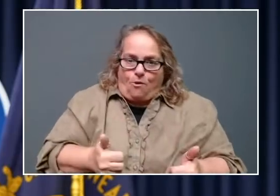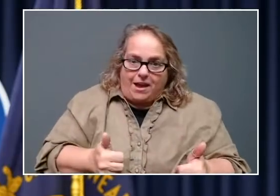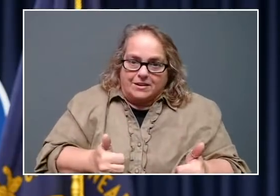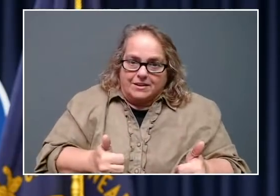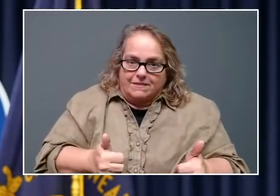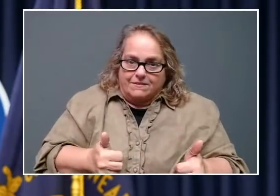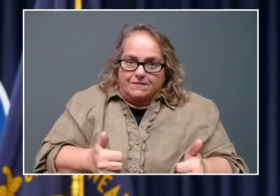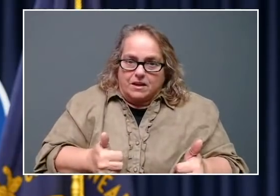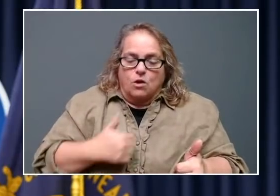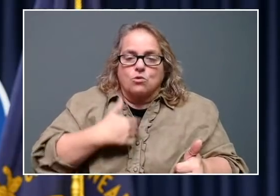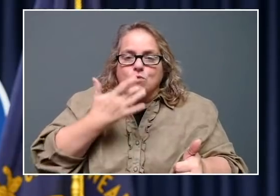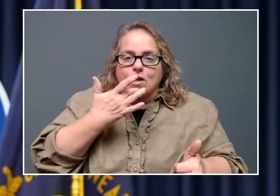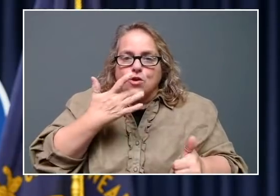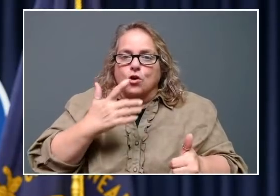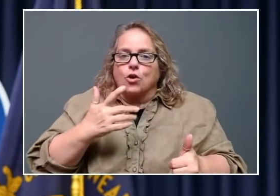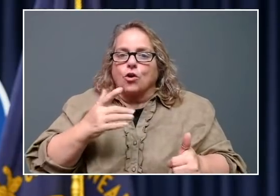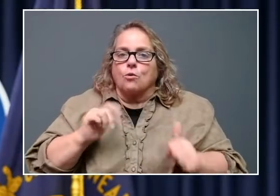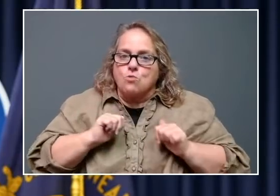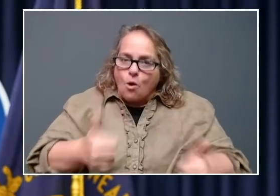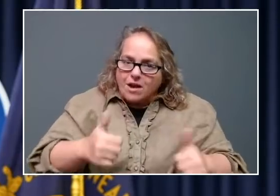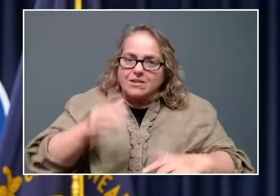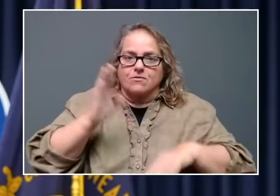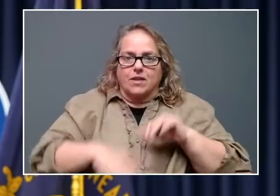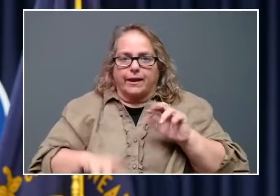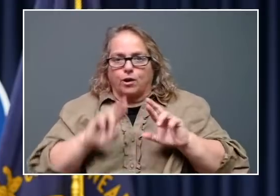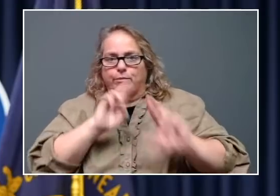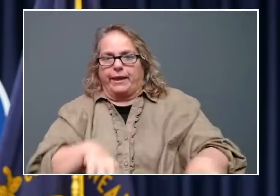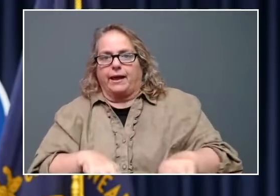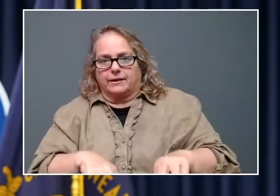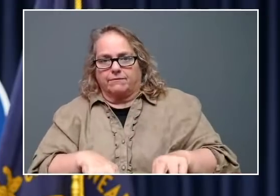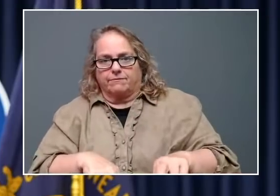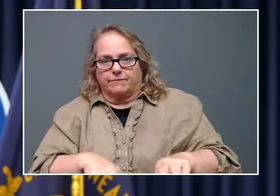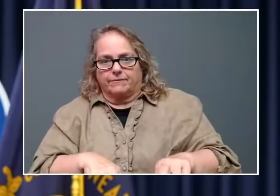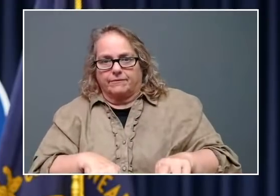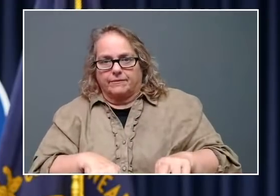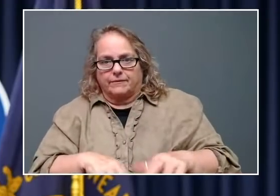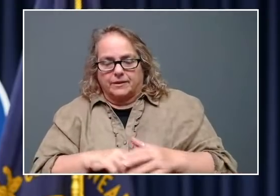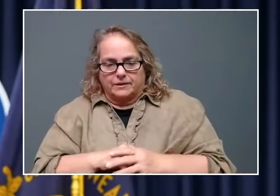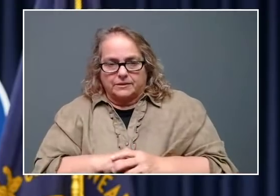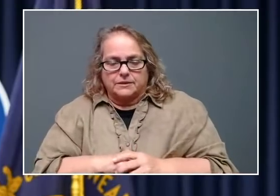safety. Melissa Patrick, Kentucky Health News.